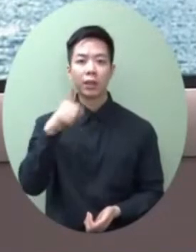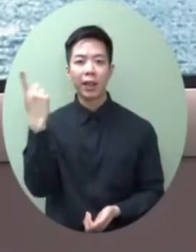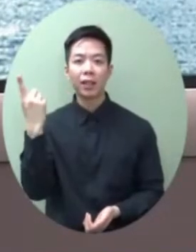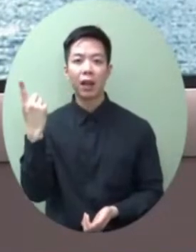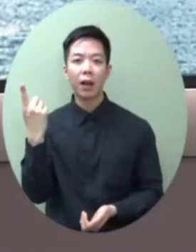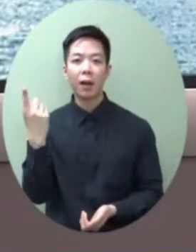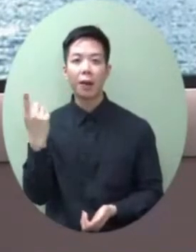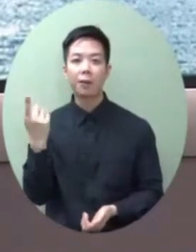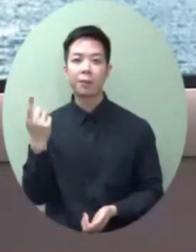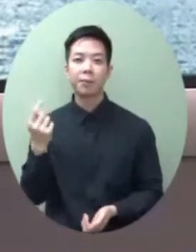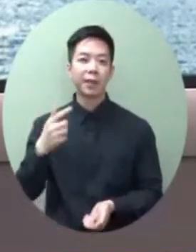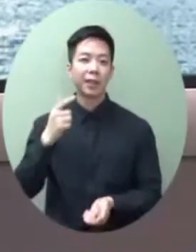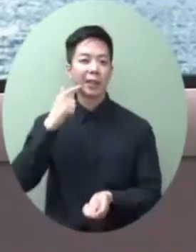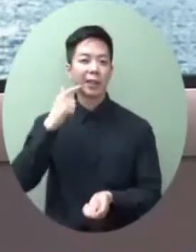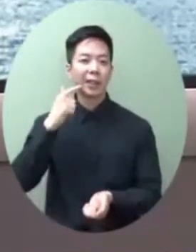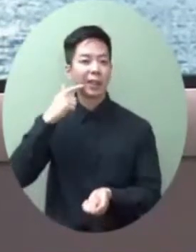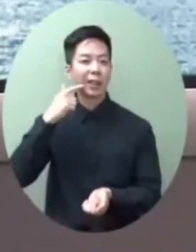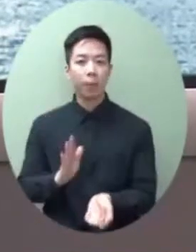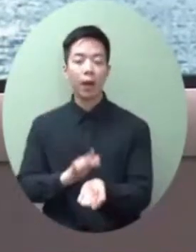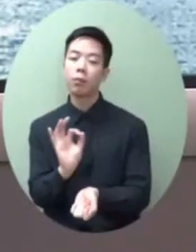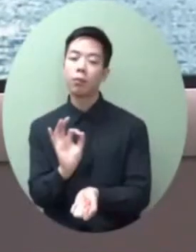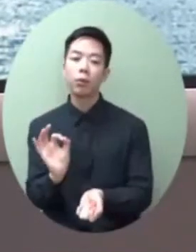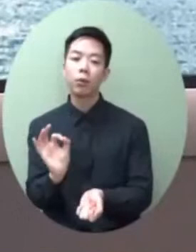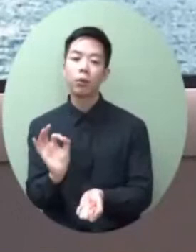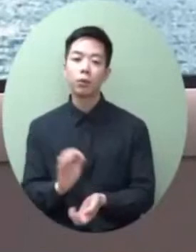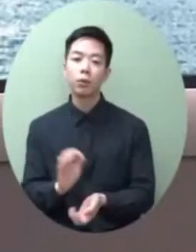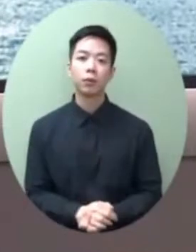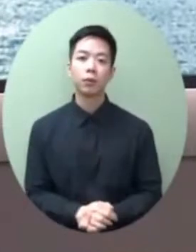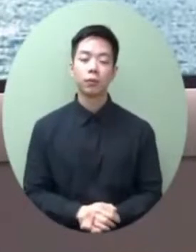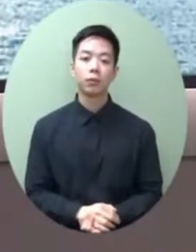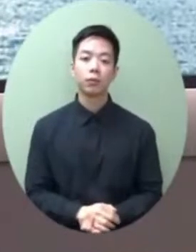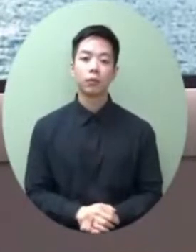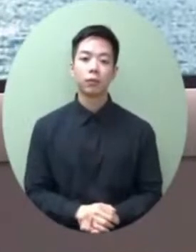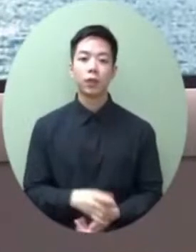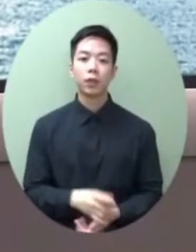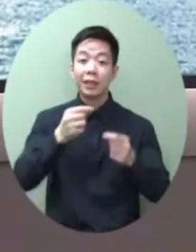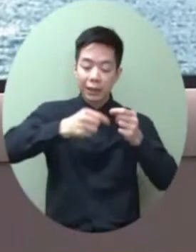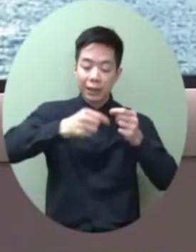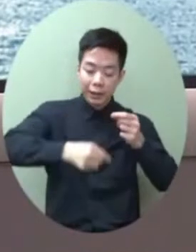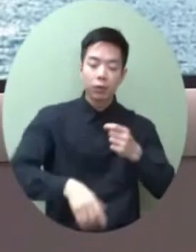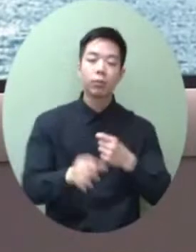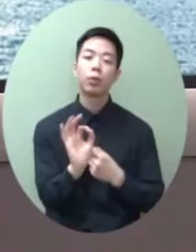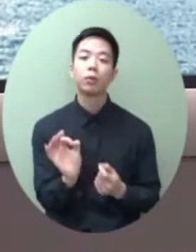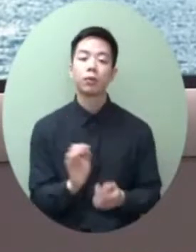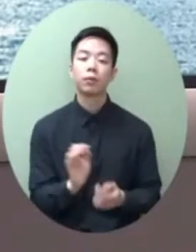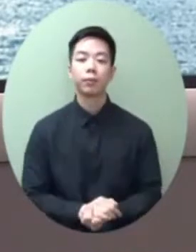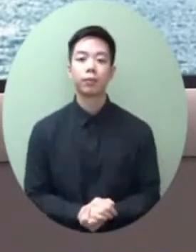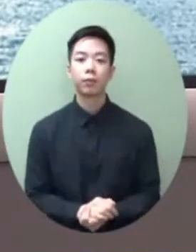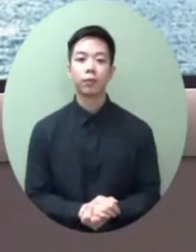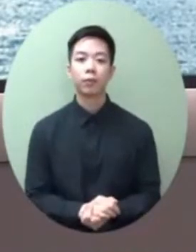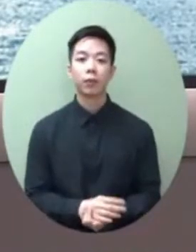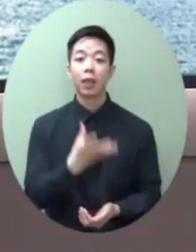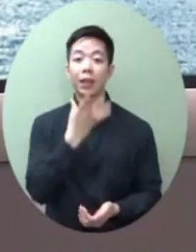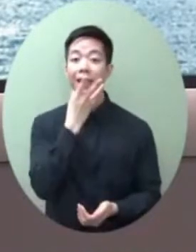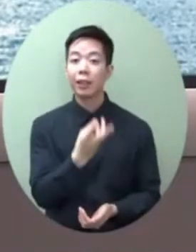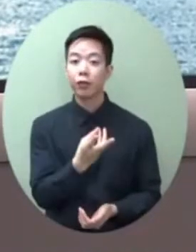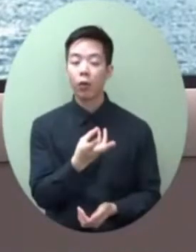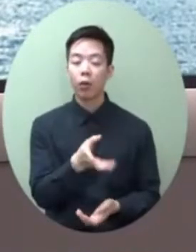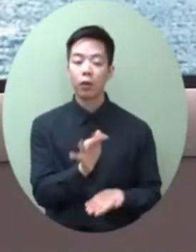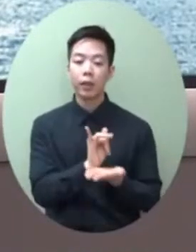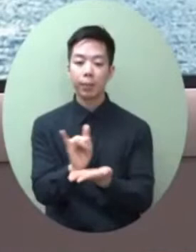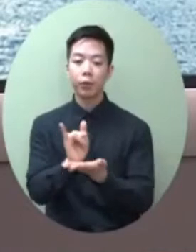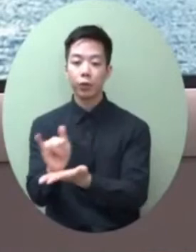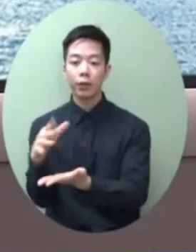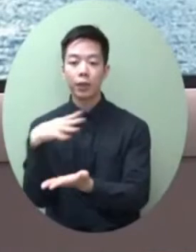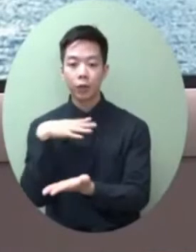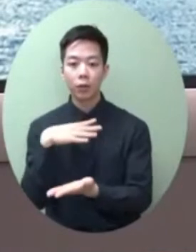have any major disease. For other information that you asked for, I don't have it offhand. For admission of